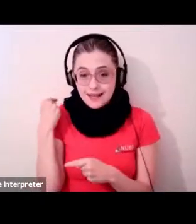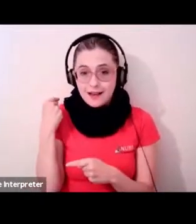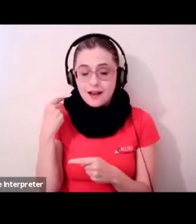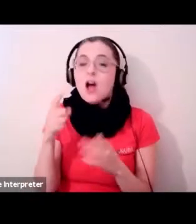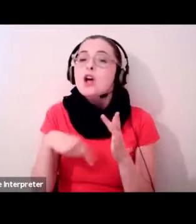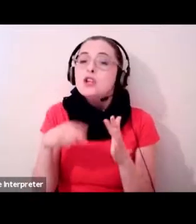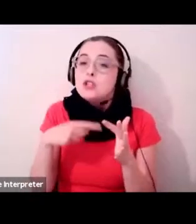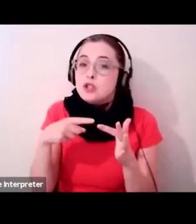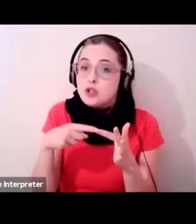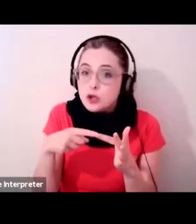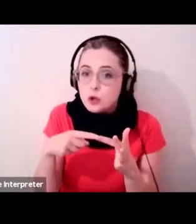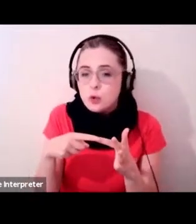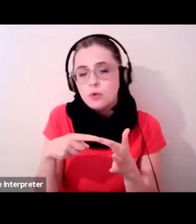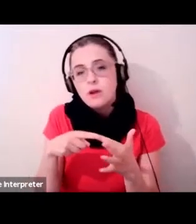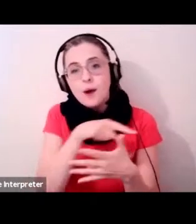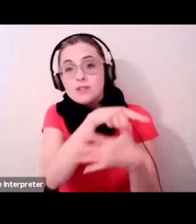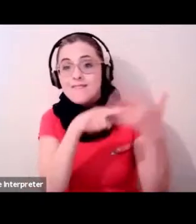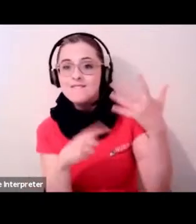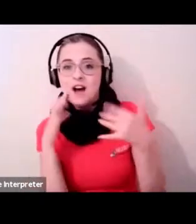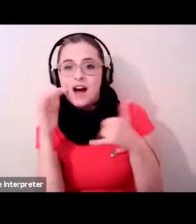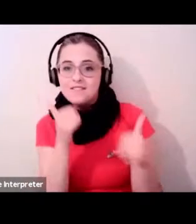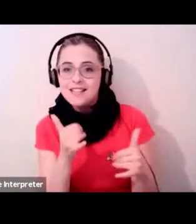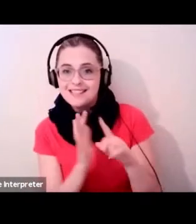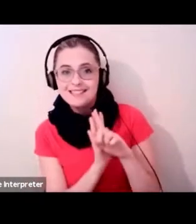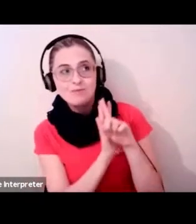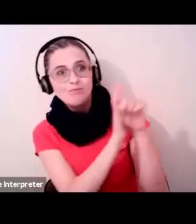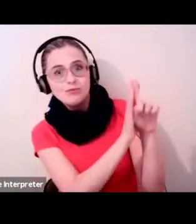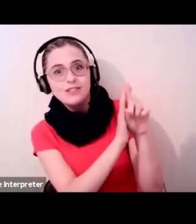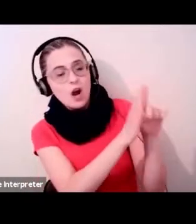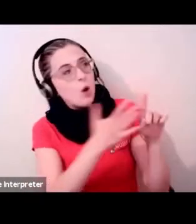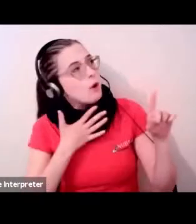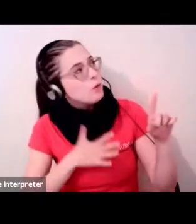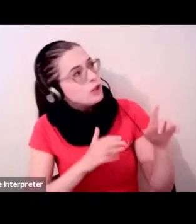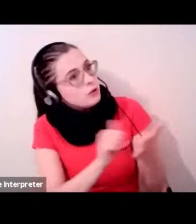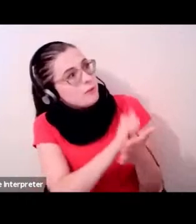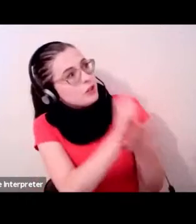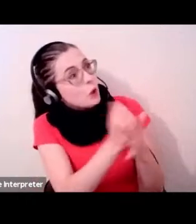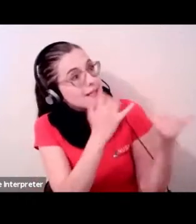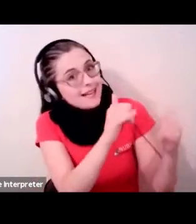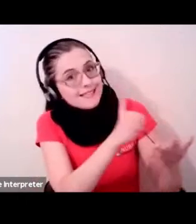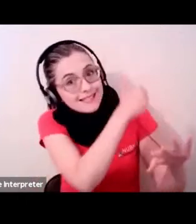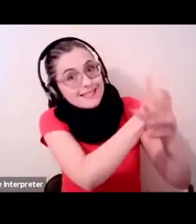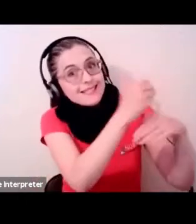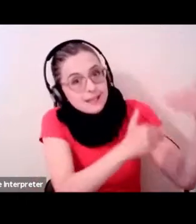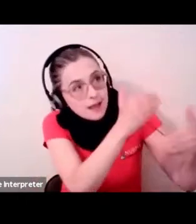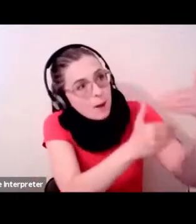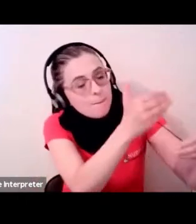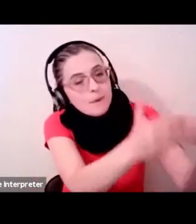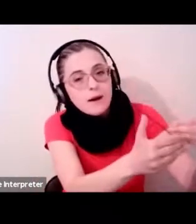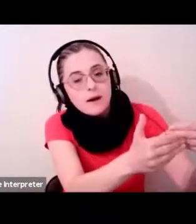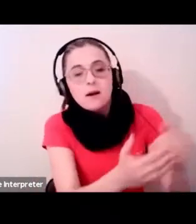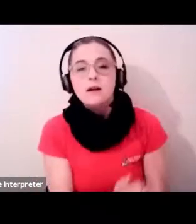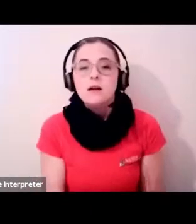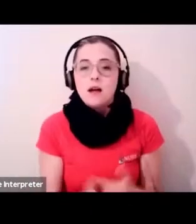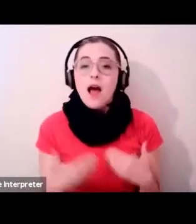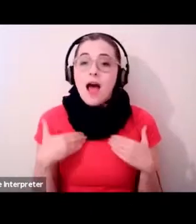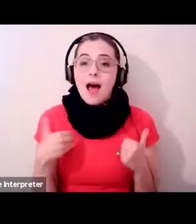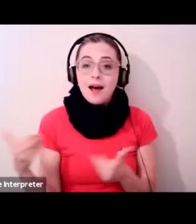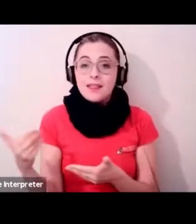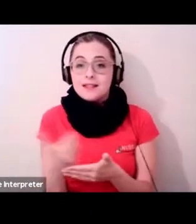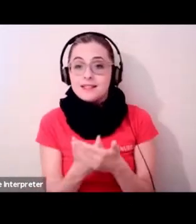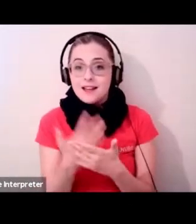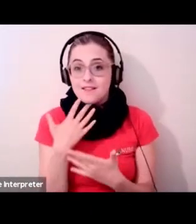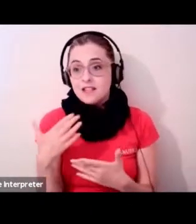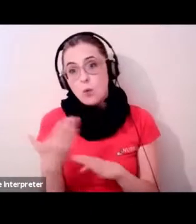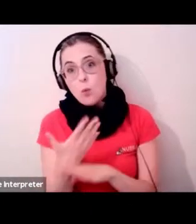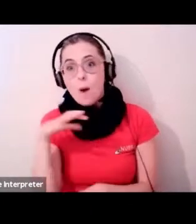actually was part of pressure on the government about getting testing set up. Then health and safety workplace reps worked with